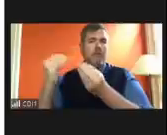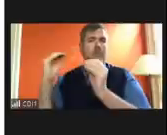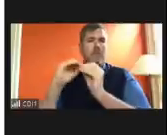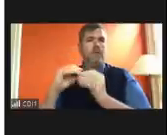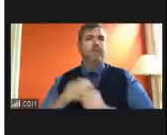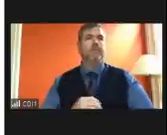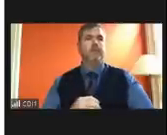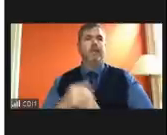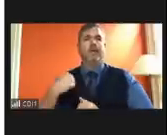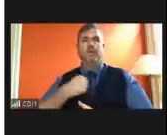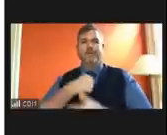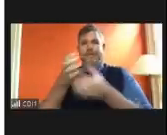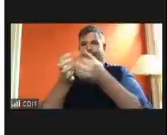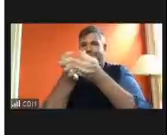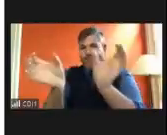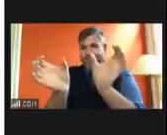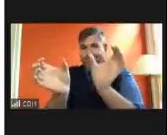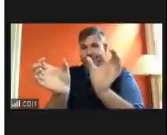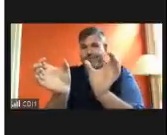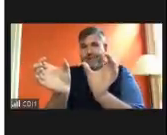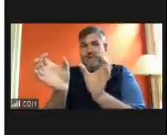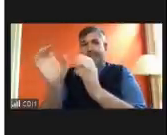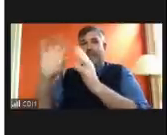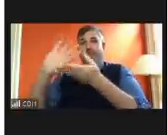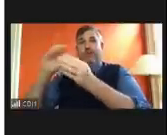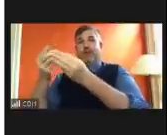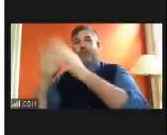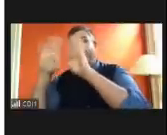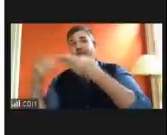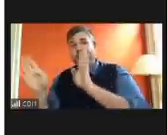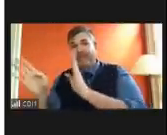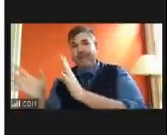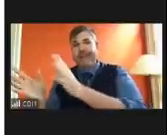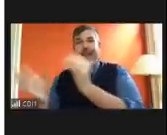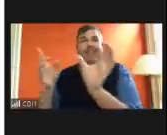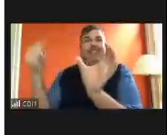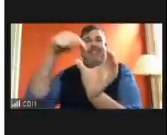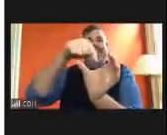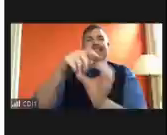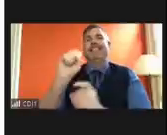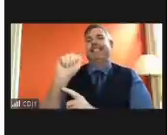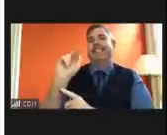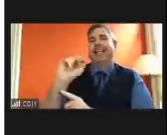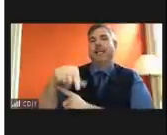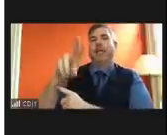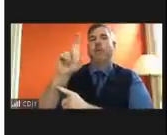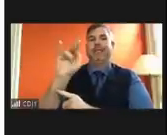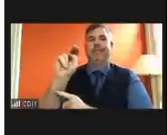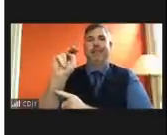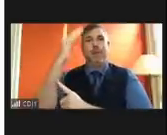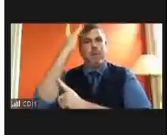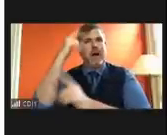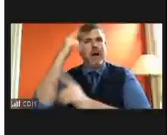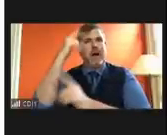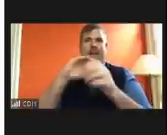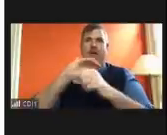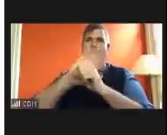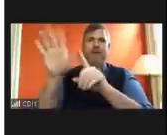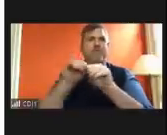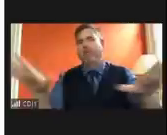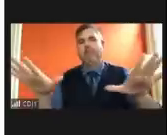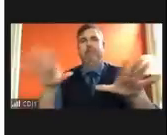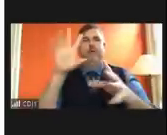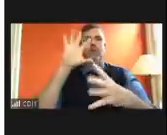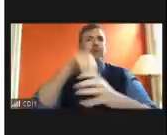been such a dramatic and rapid increase in cases in that particular community. There's been over 2,000 inmates who have been infected and over 200